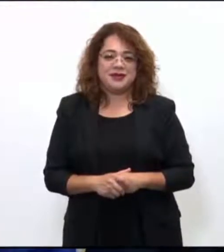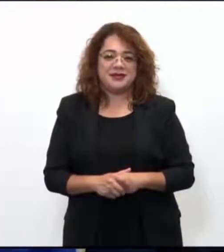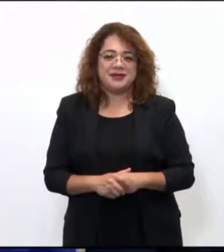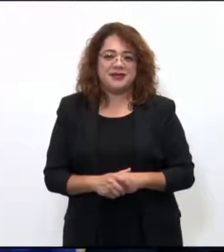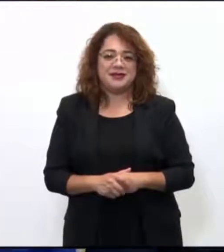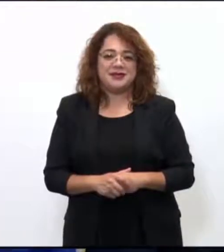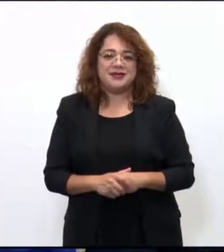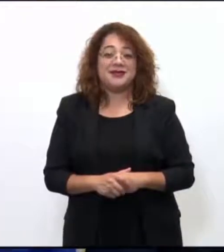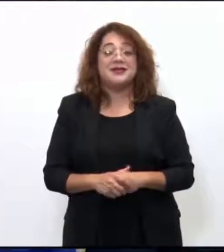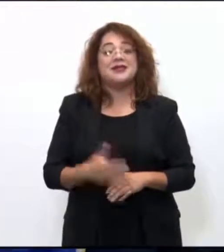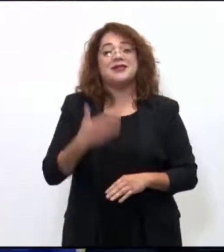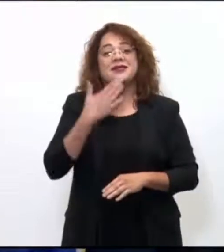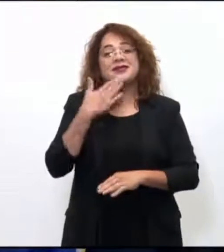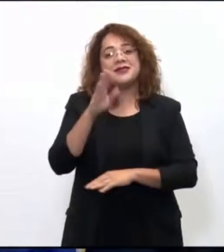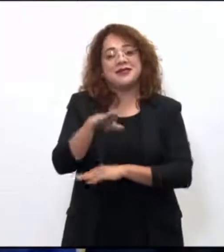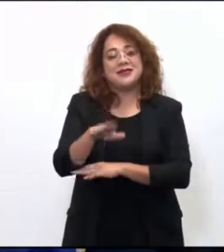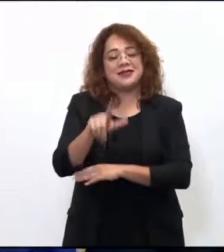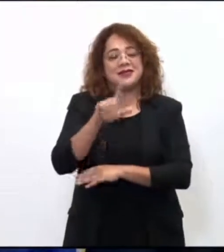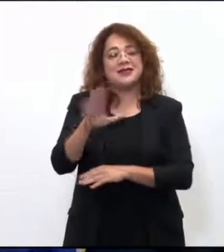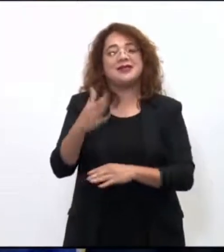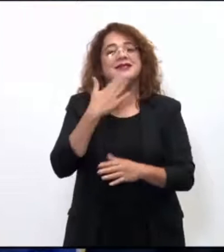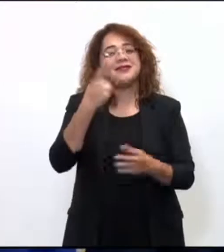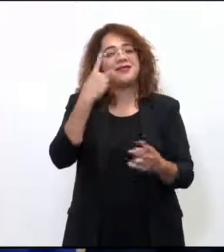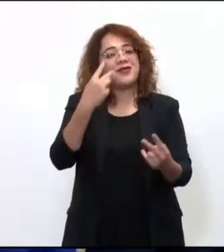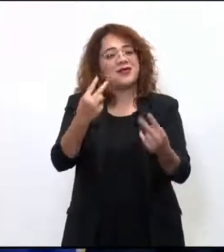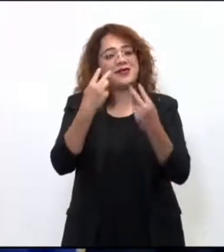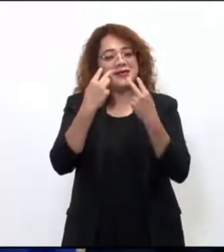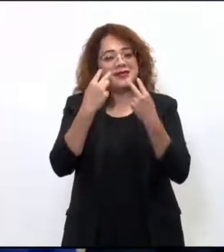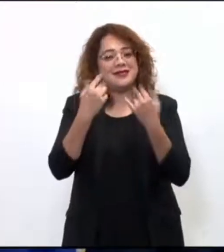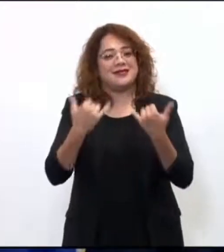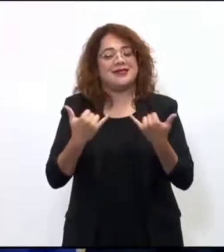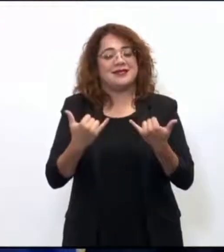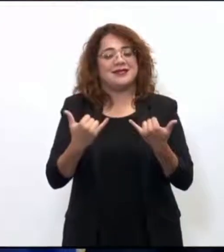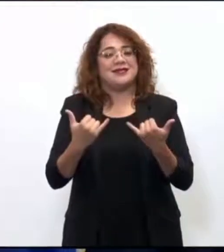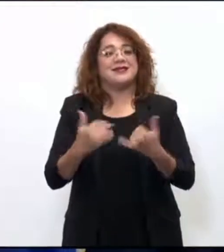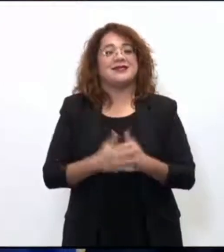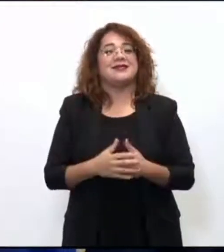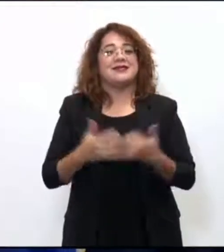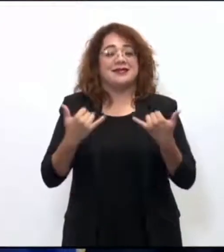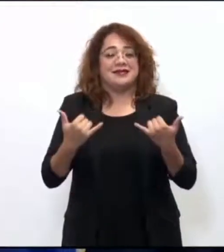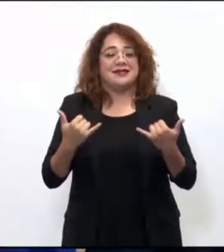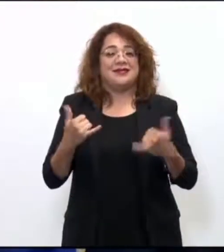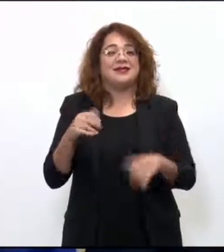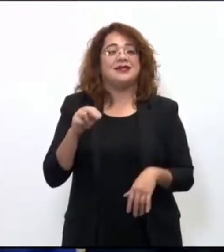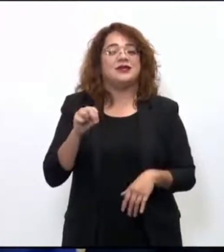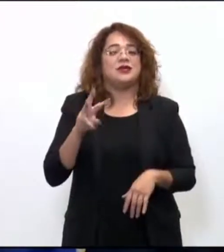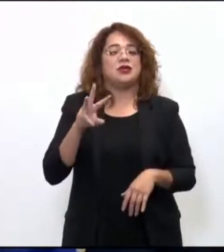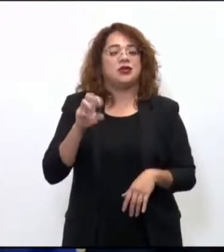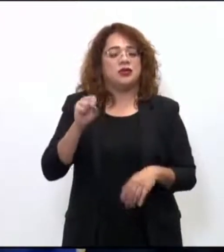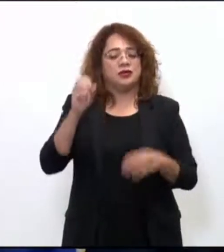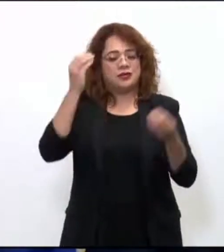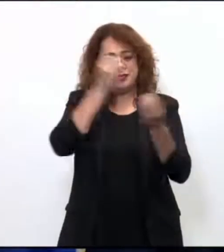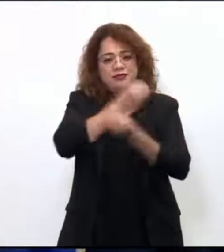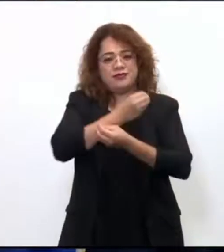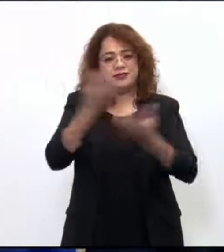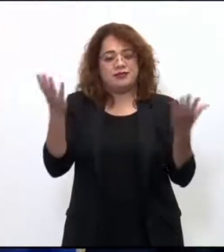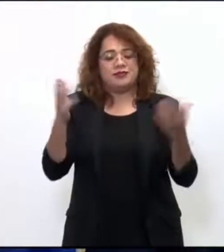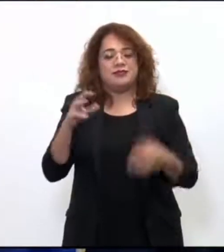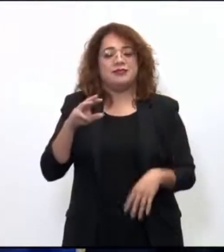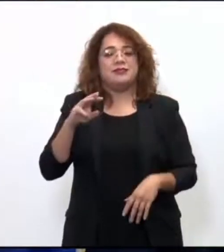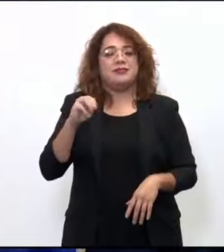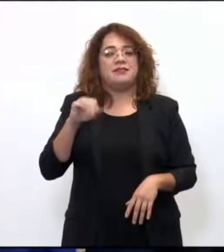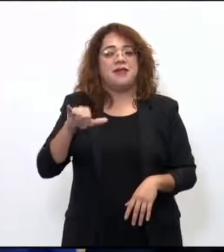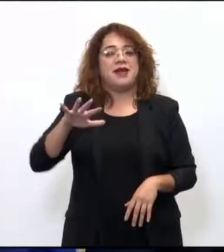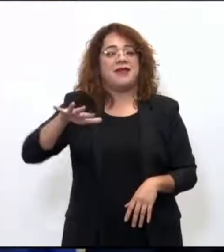Buenas tardes, Long Beach. Gracias por acompañarnos hoy. Hoy es nuestro comunicado de prensa para el miércoles 5 de mayo